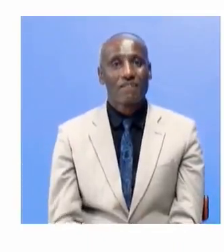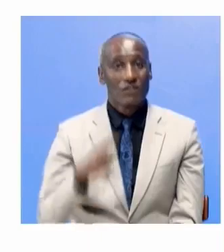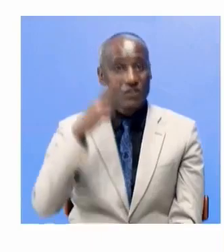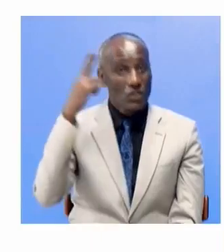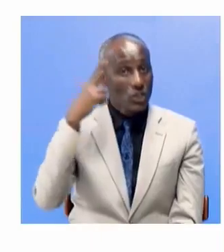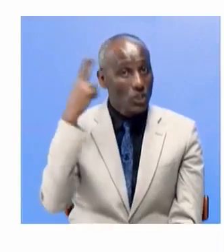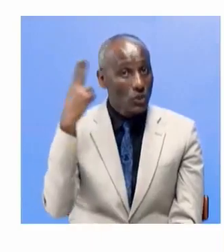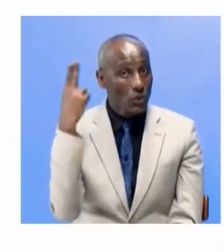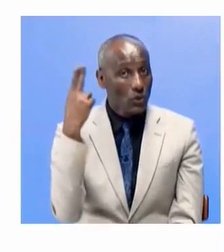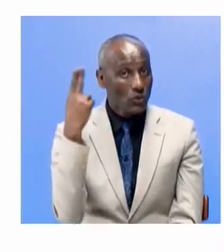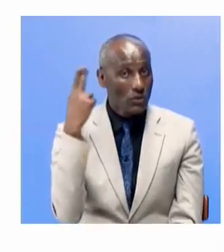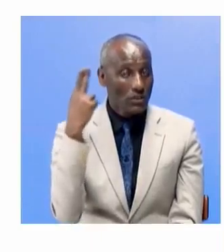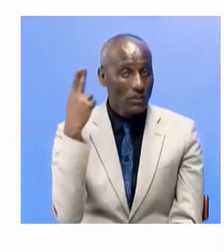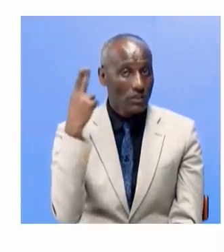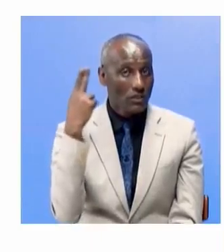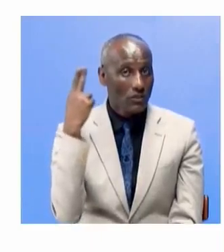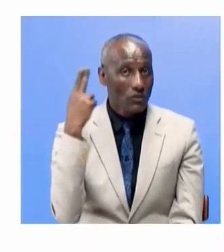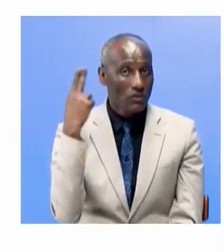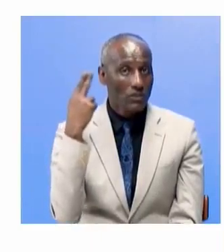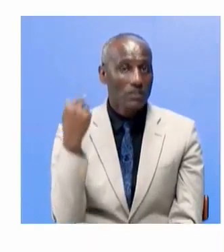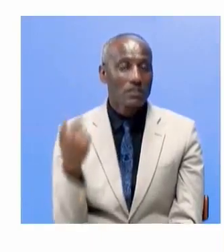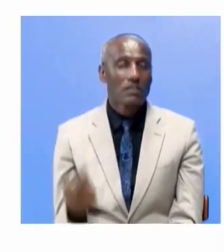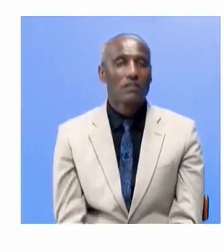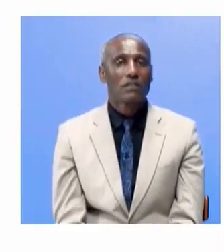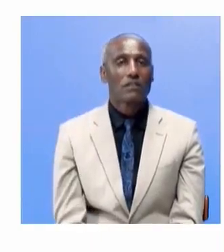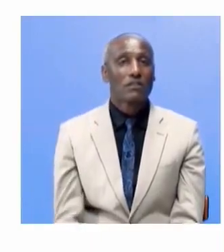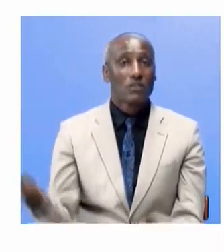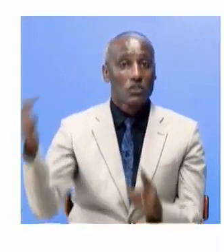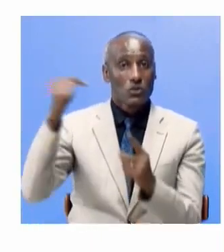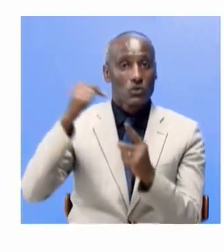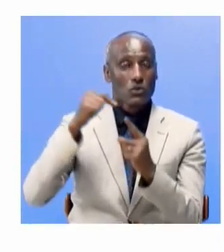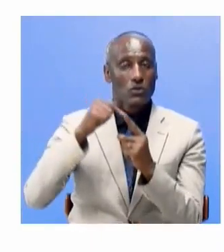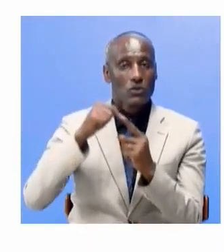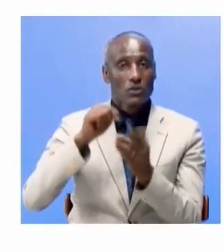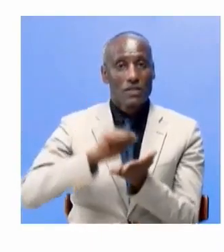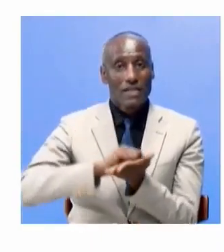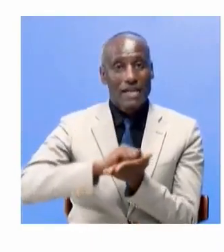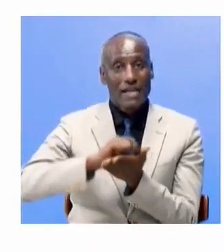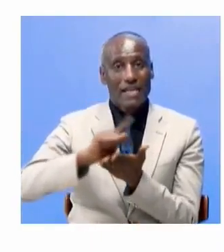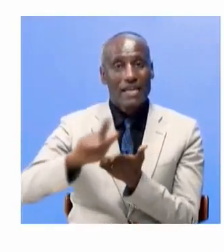use, not to use it, use to clean?